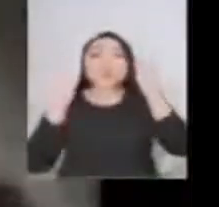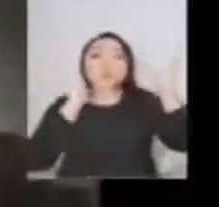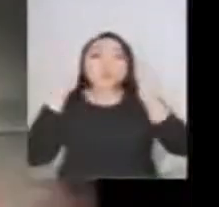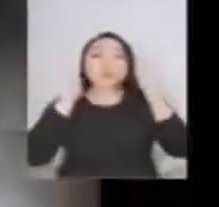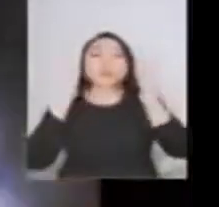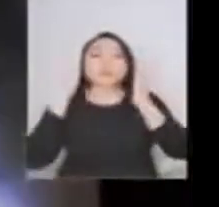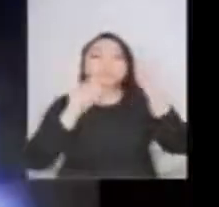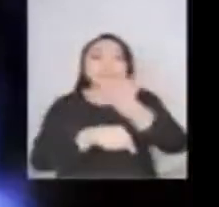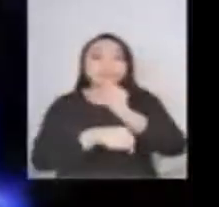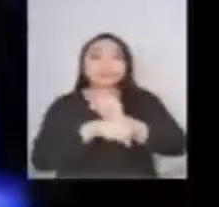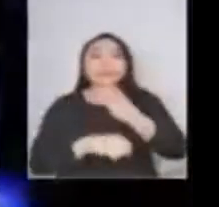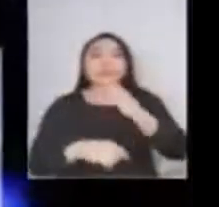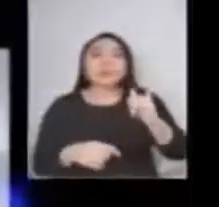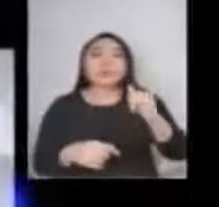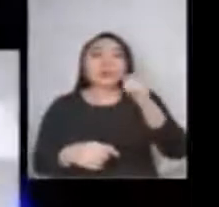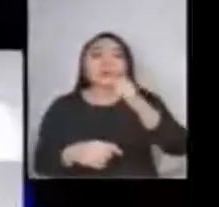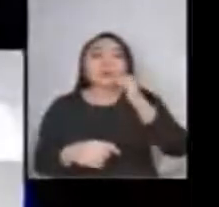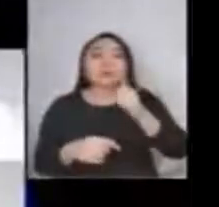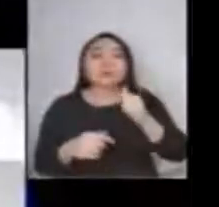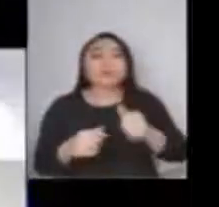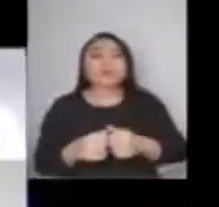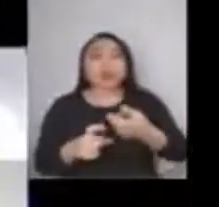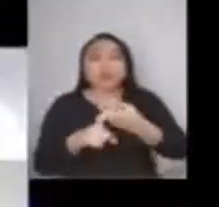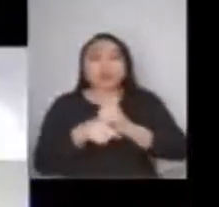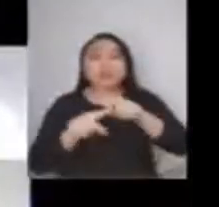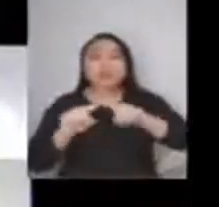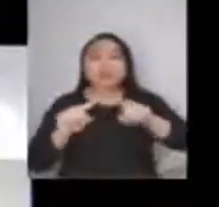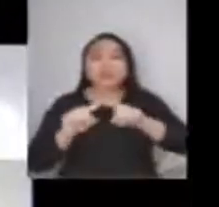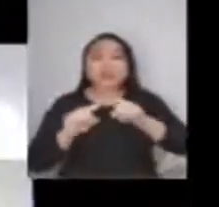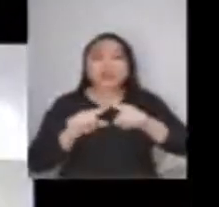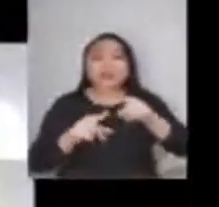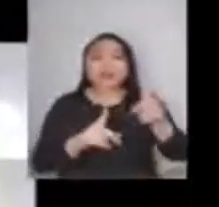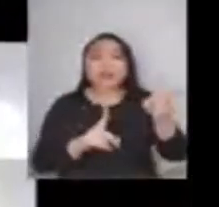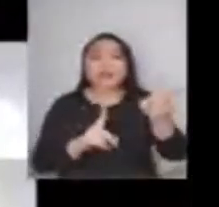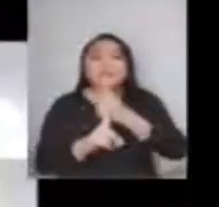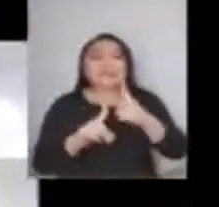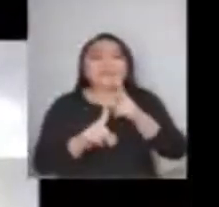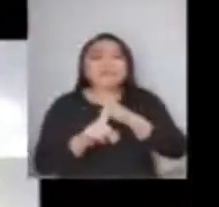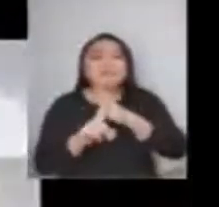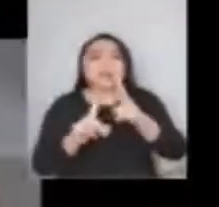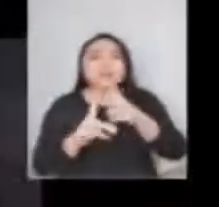the non-discriminatory and non-derogatory portrayal of women in media, among others.